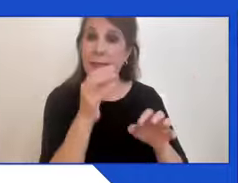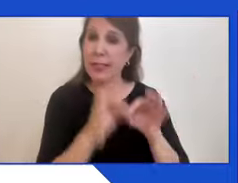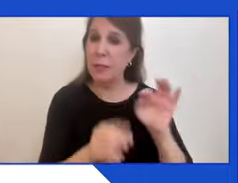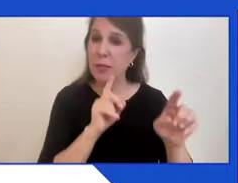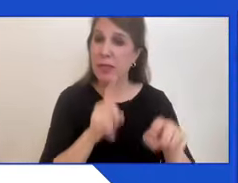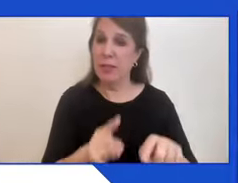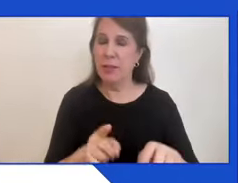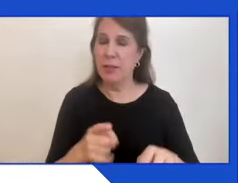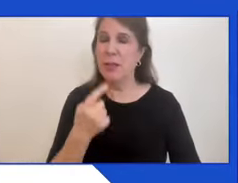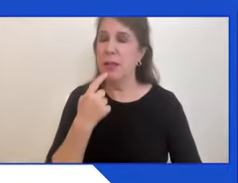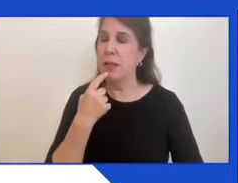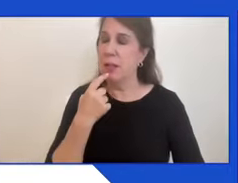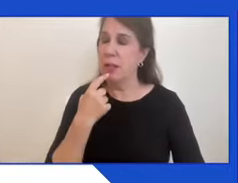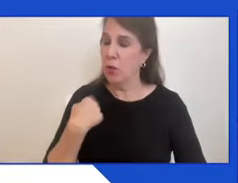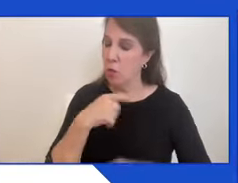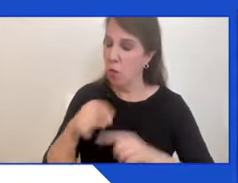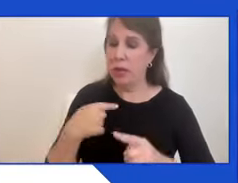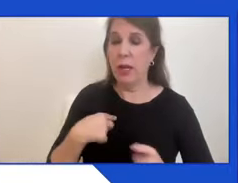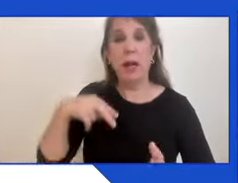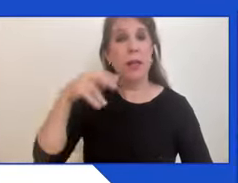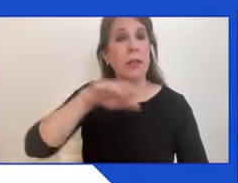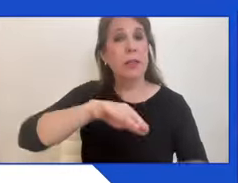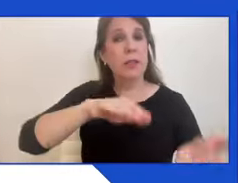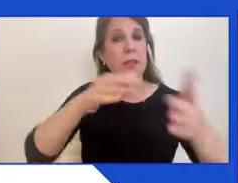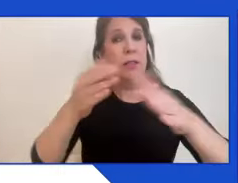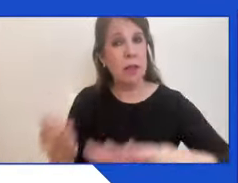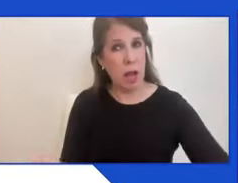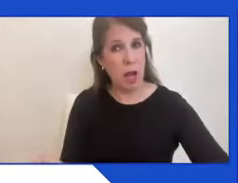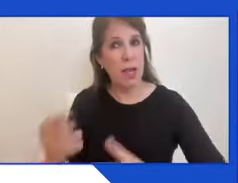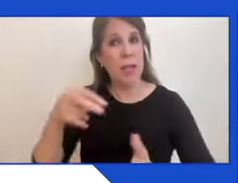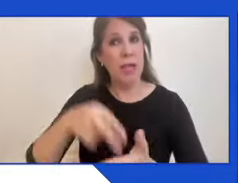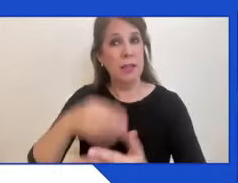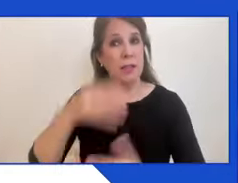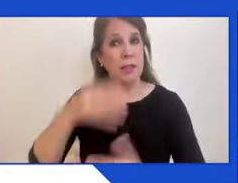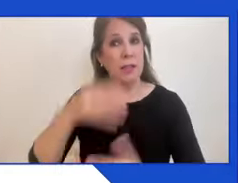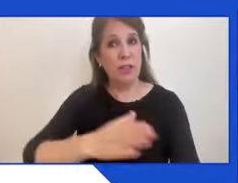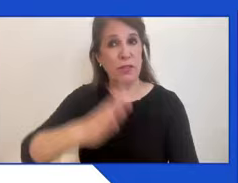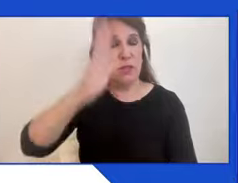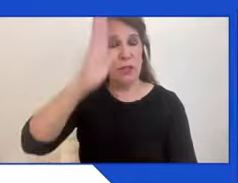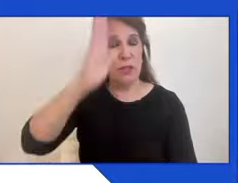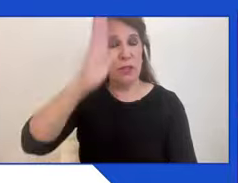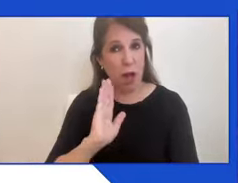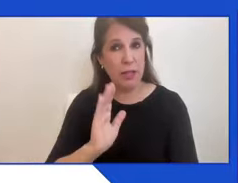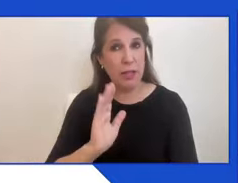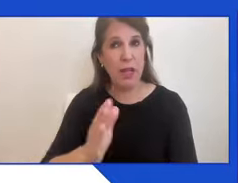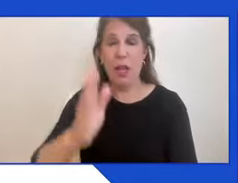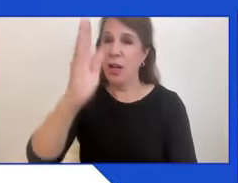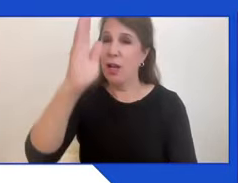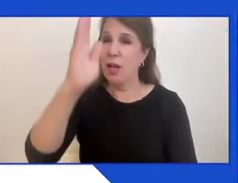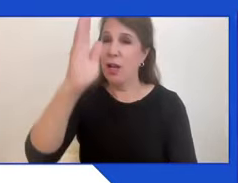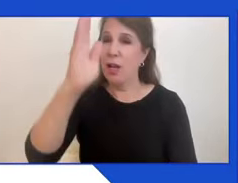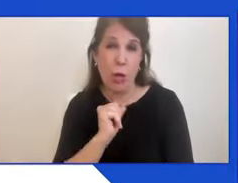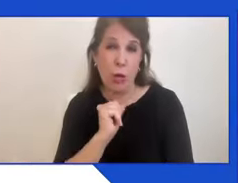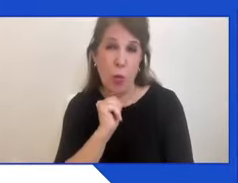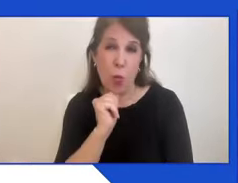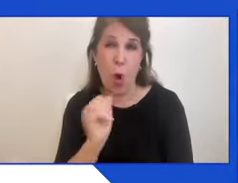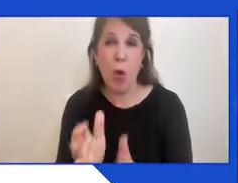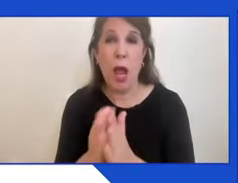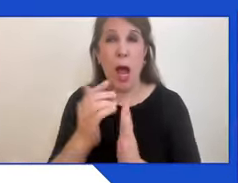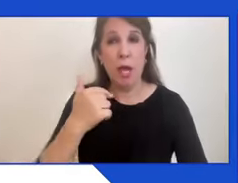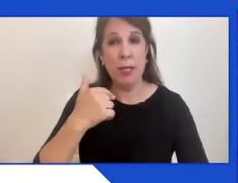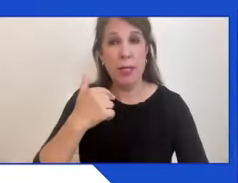stand before God, he will not ask me what he asked Cain in the